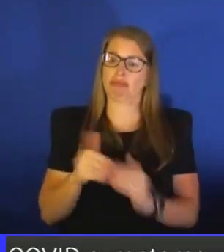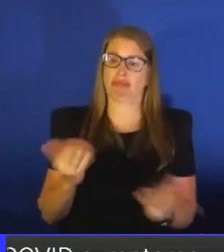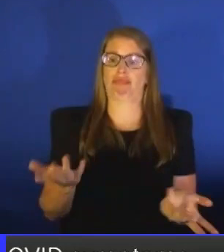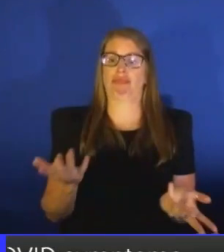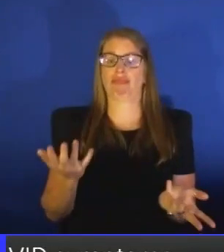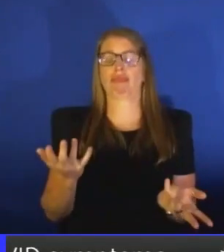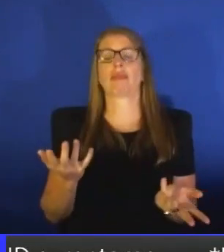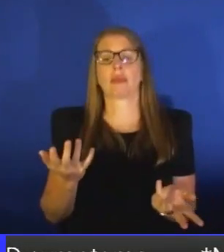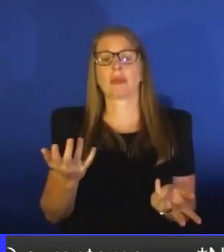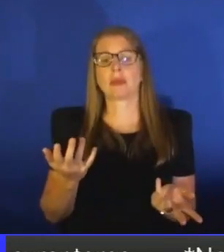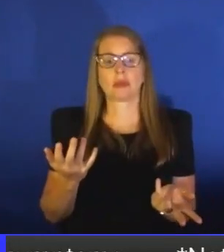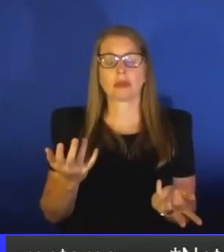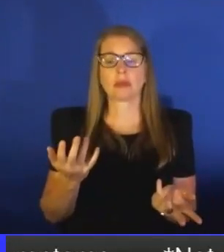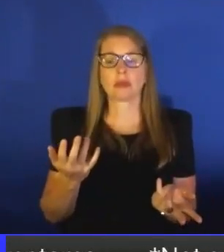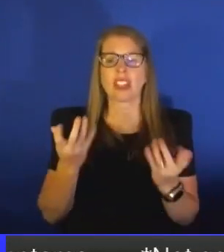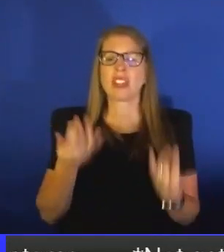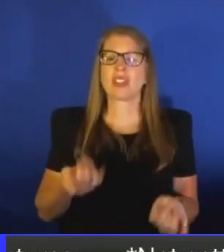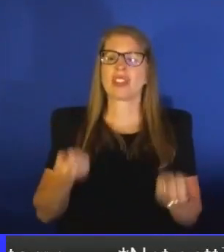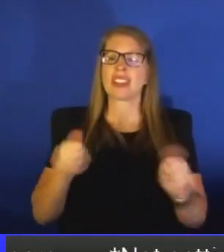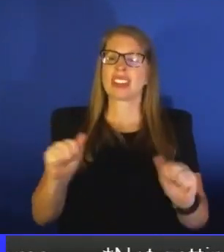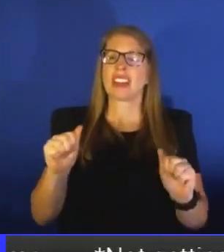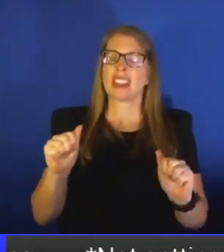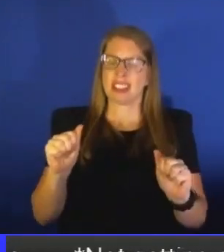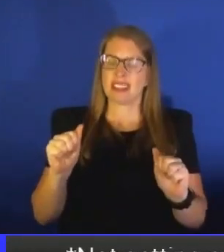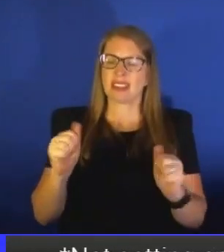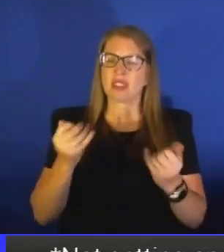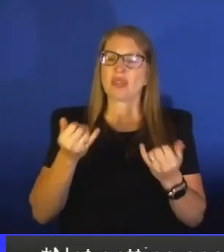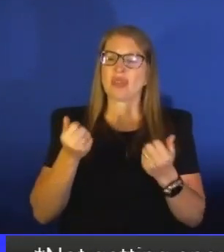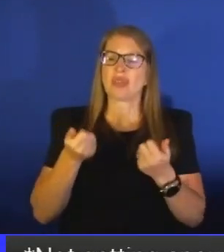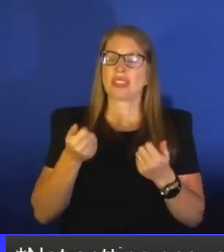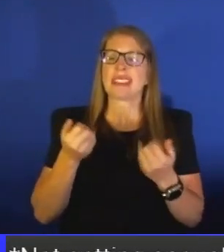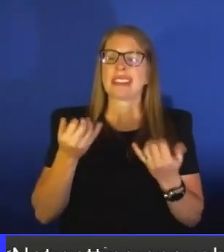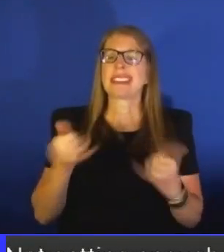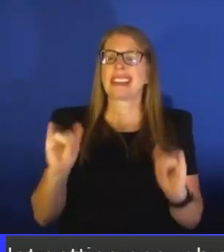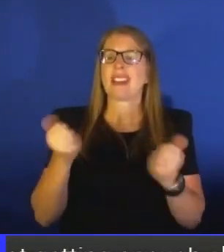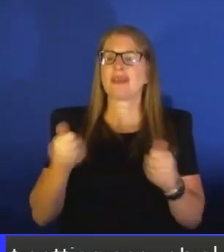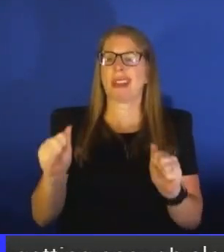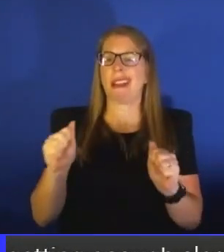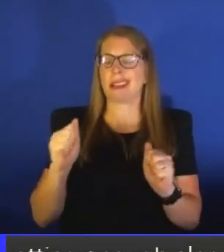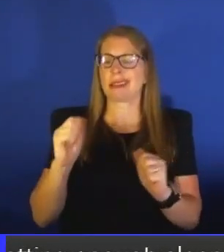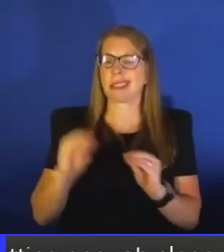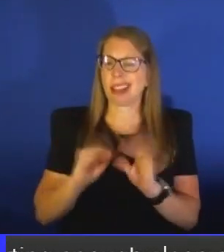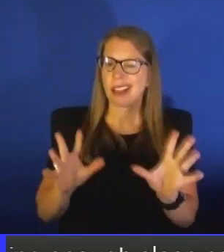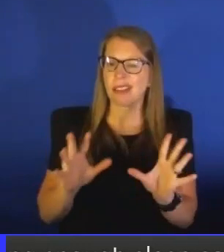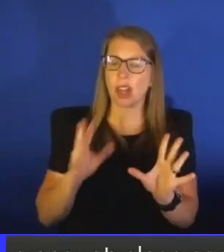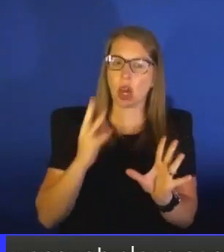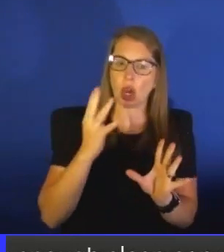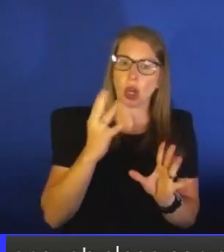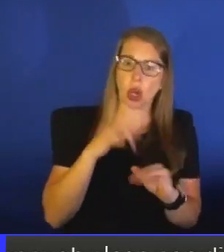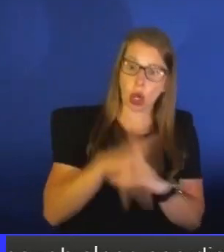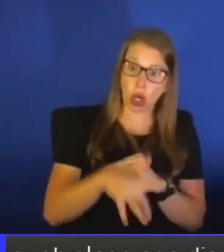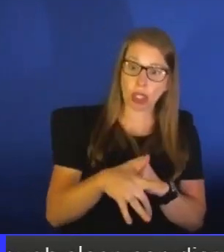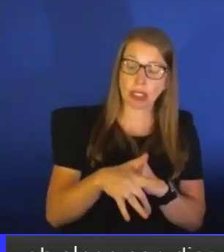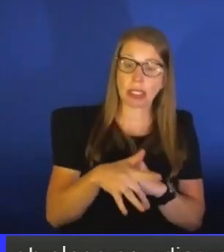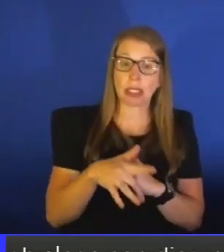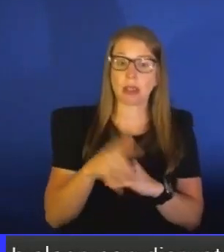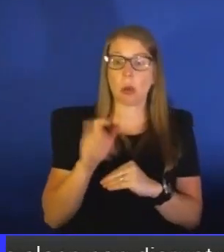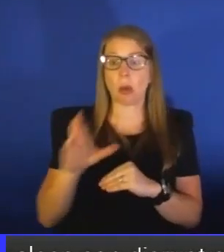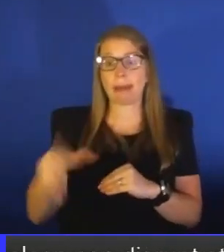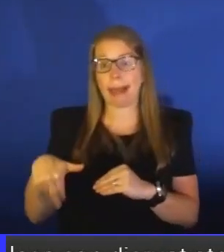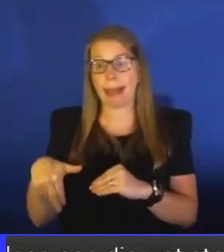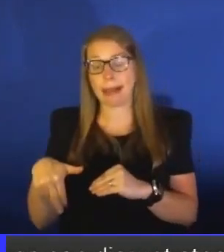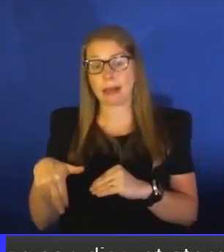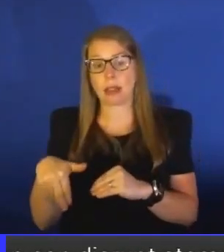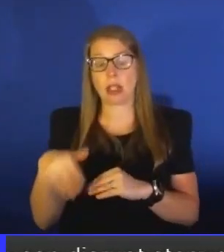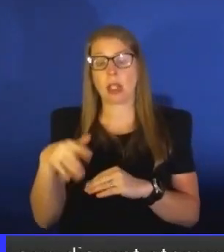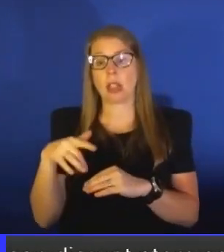of clarify how important that is. As far as this early versus late, you get a lot of your REM or rapid eye movement sleep in the early morning hours. So let's